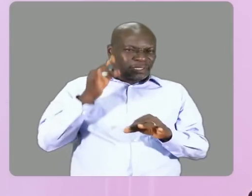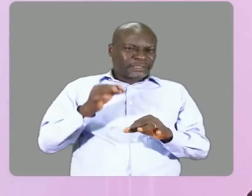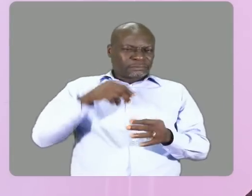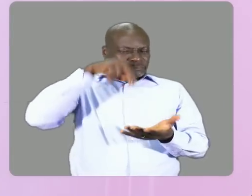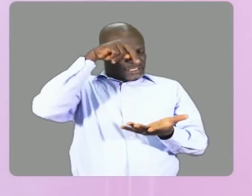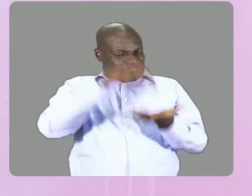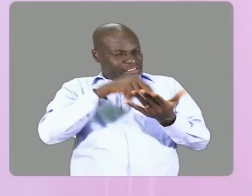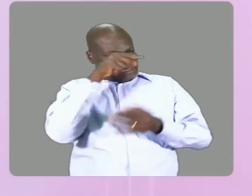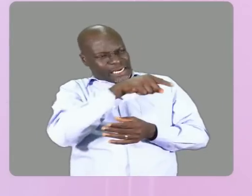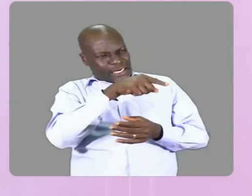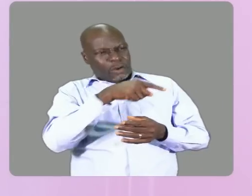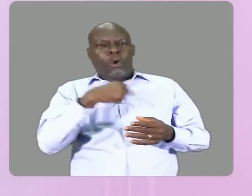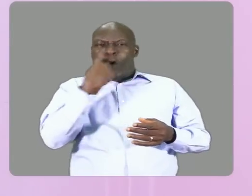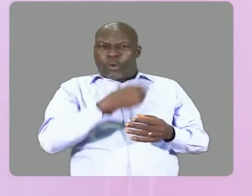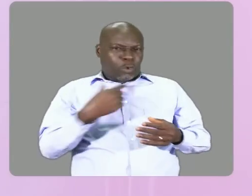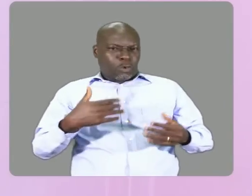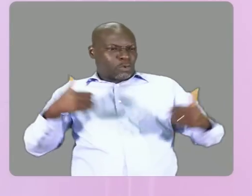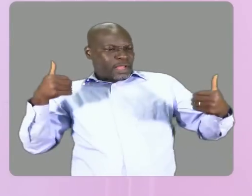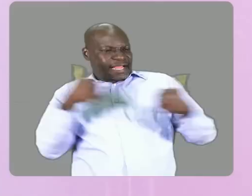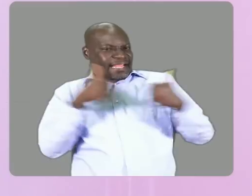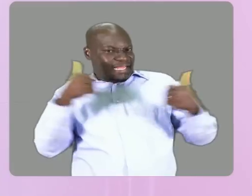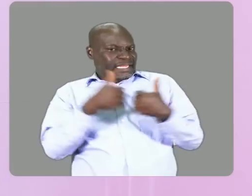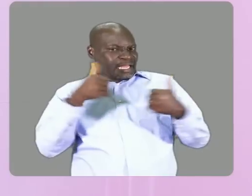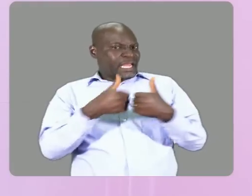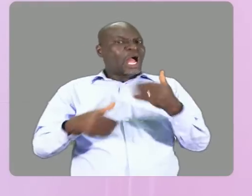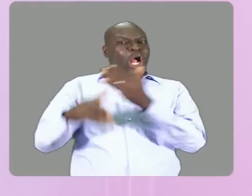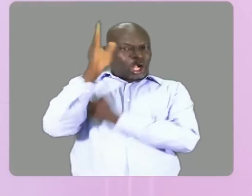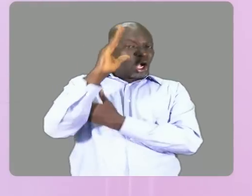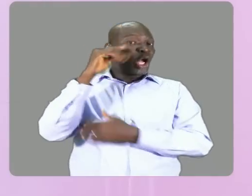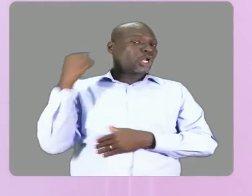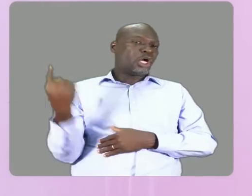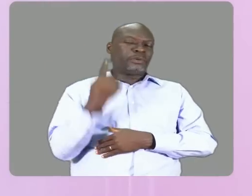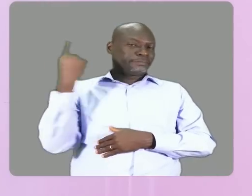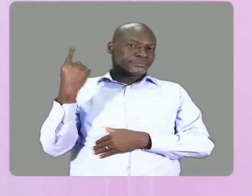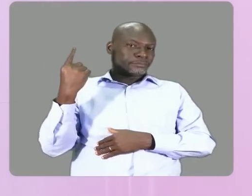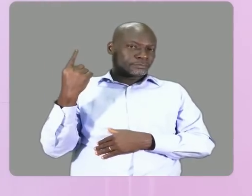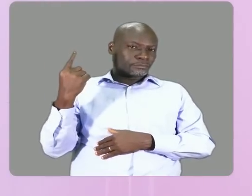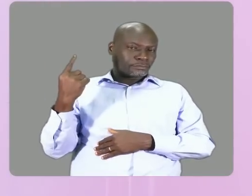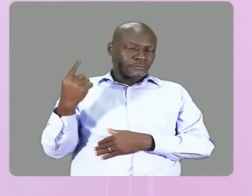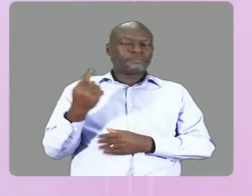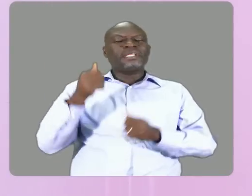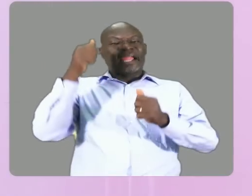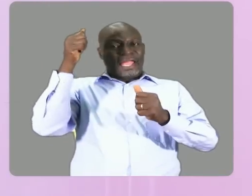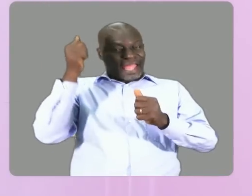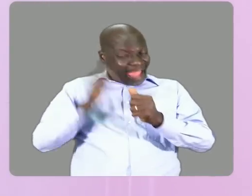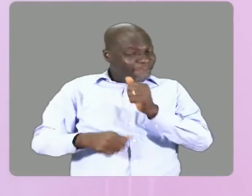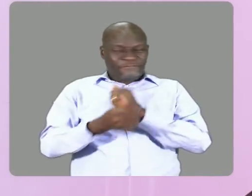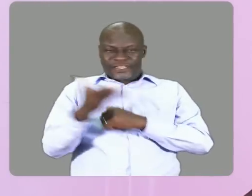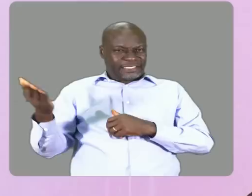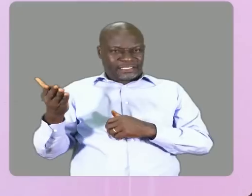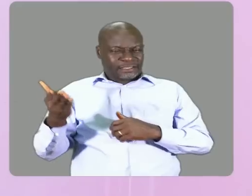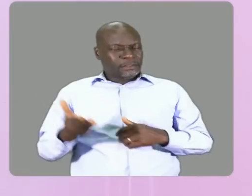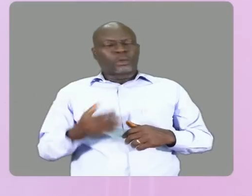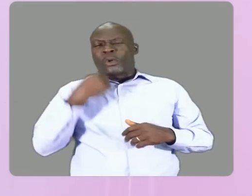on yon coupon, a brina. It's your dear Biara, and numb obon Samoa, say, and ebano. And